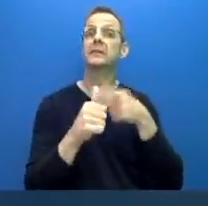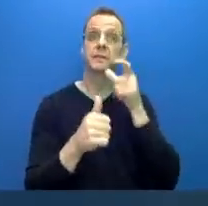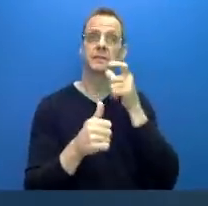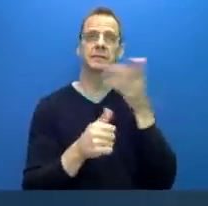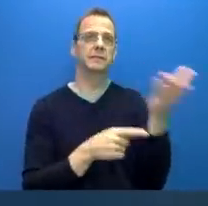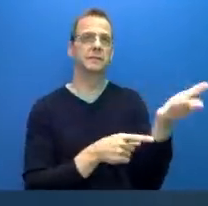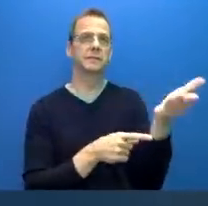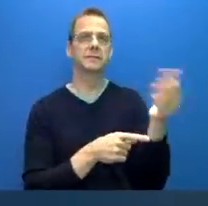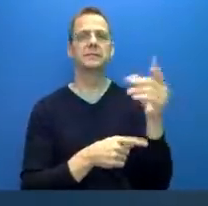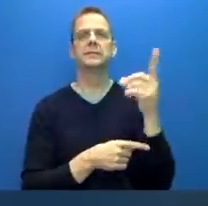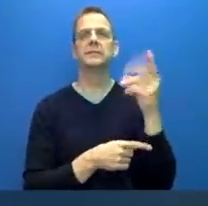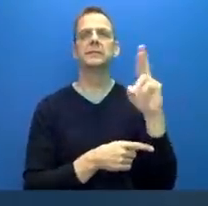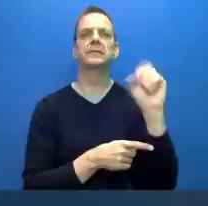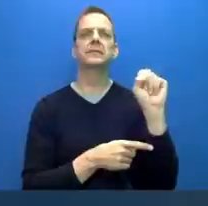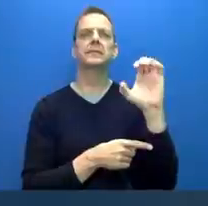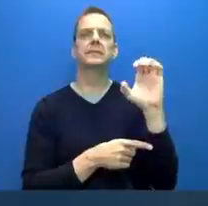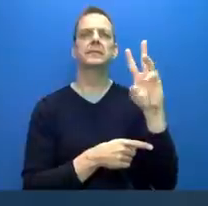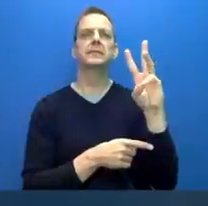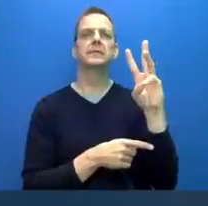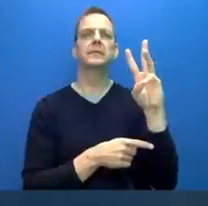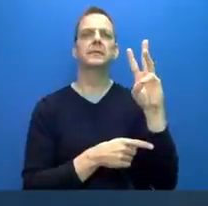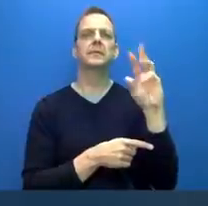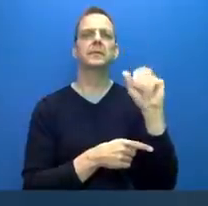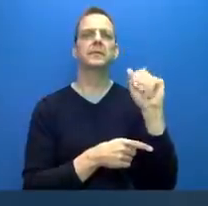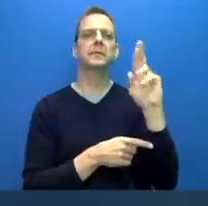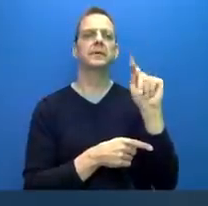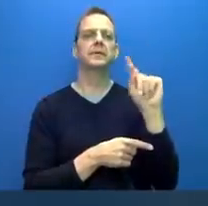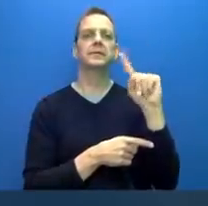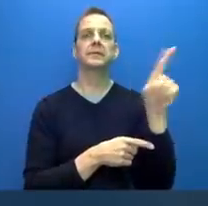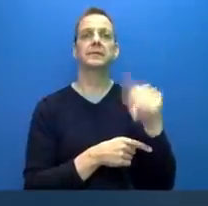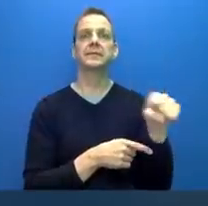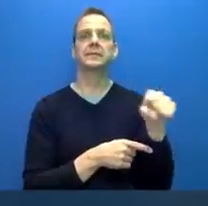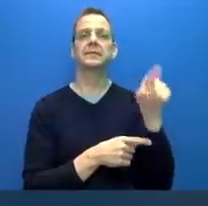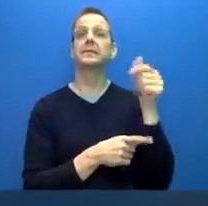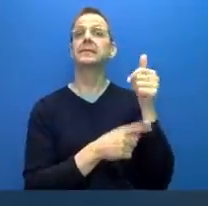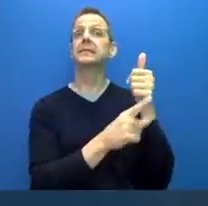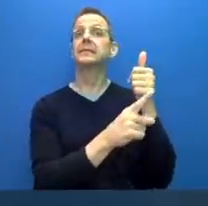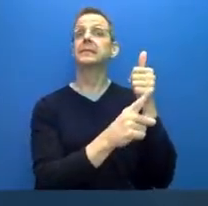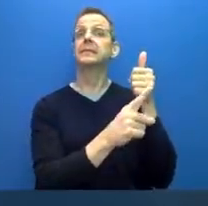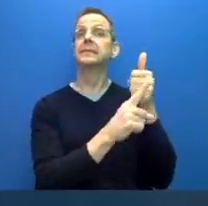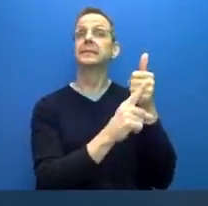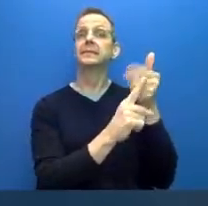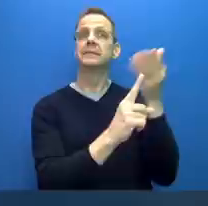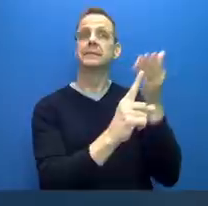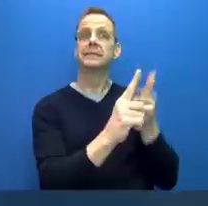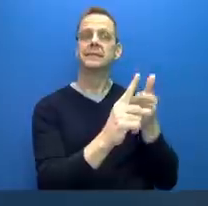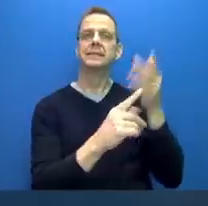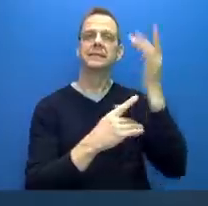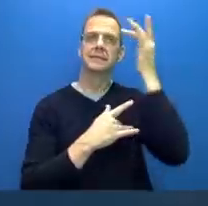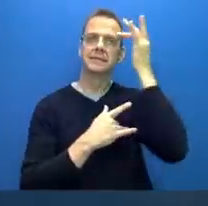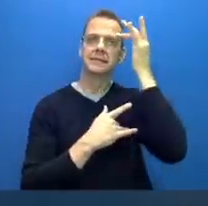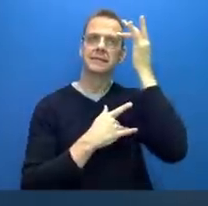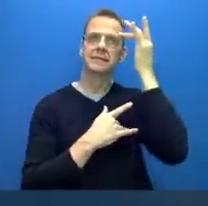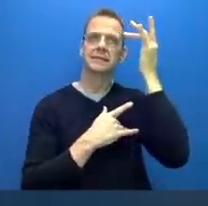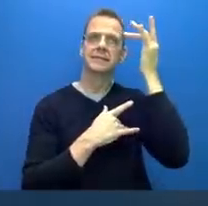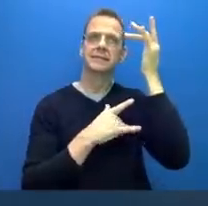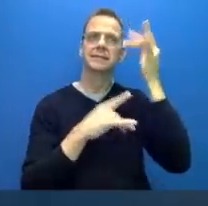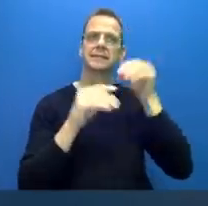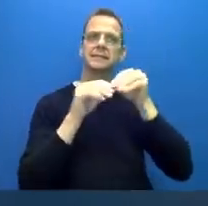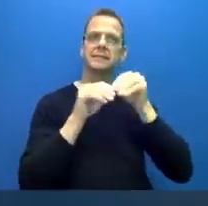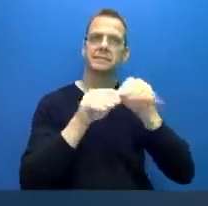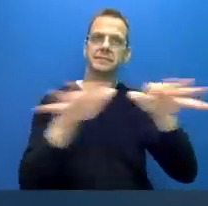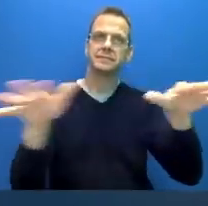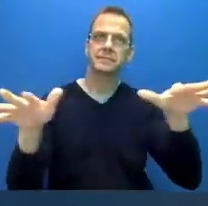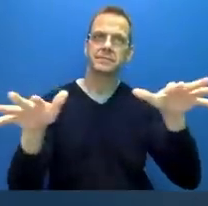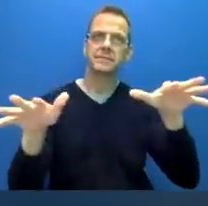and on the measures announced by the provincial government today. Dr. Schwartz is an infectious disease researcher with a